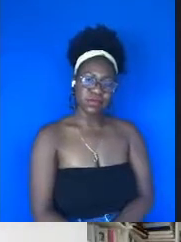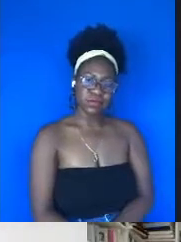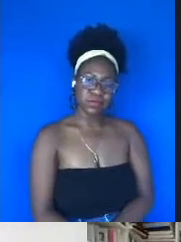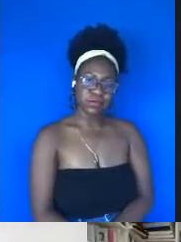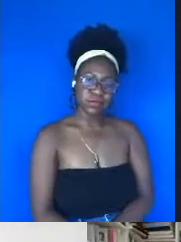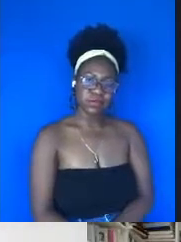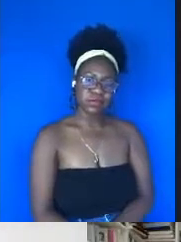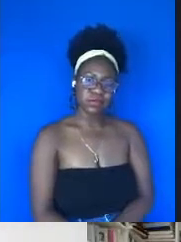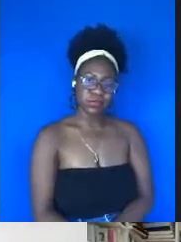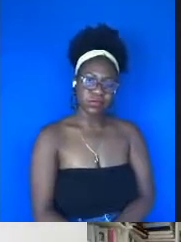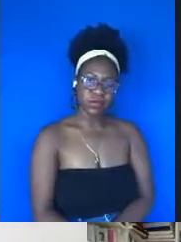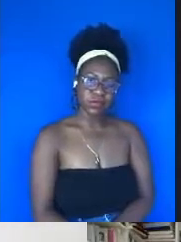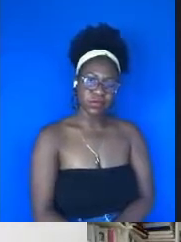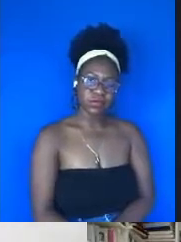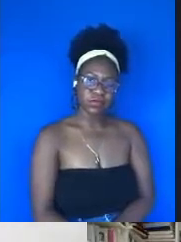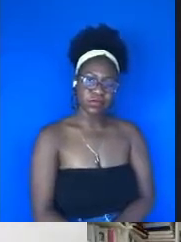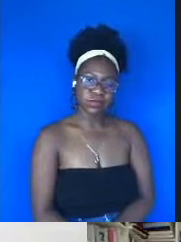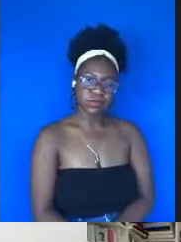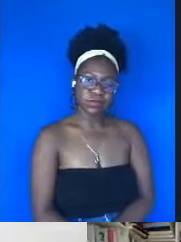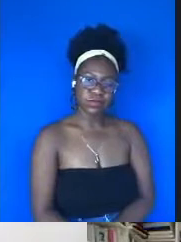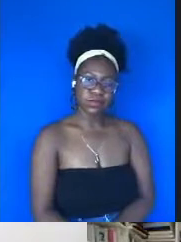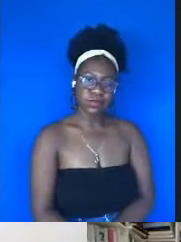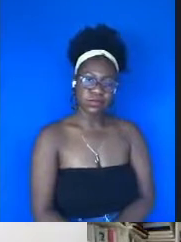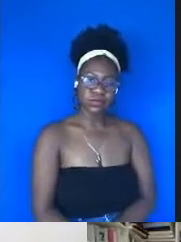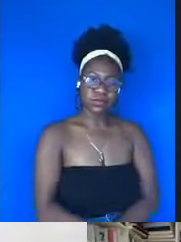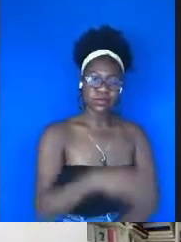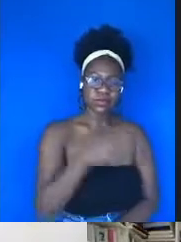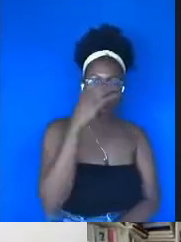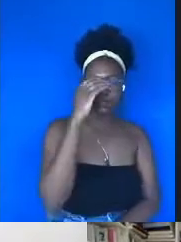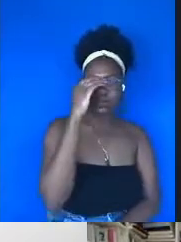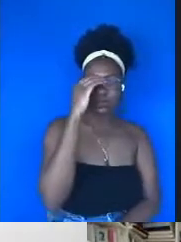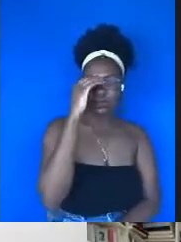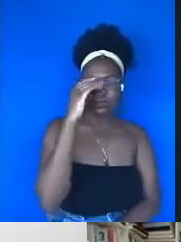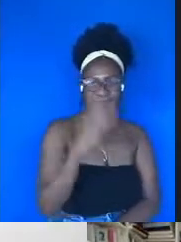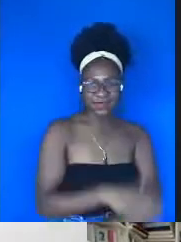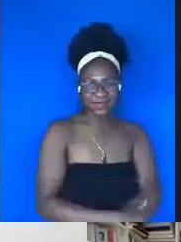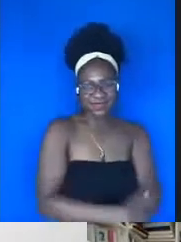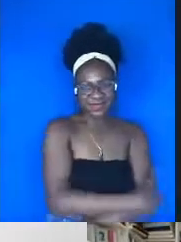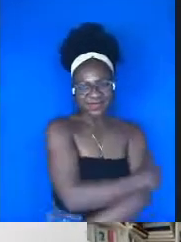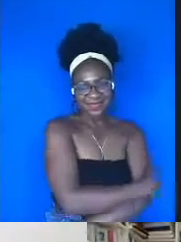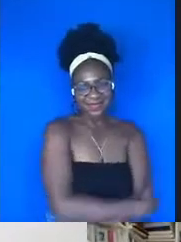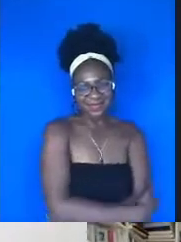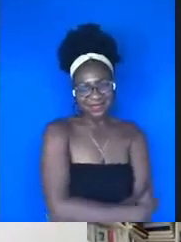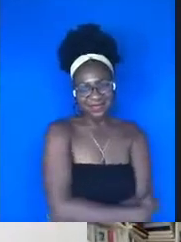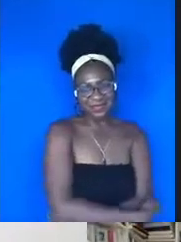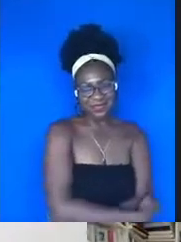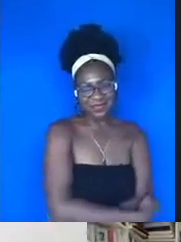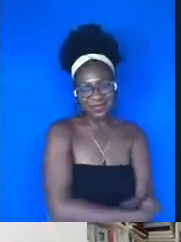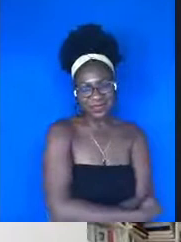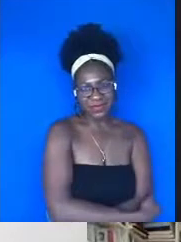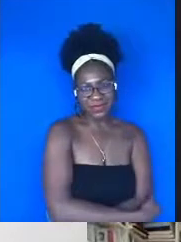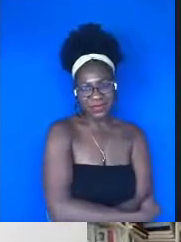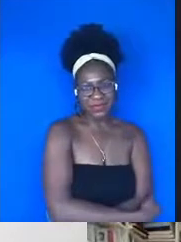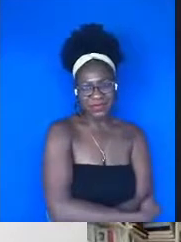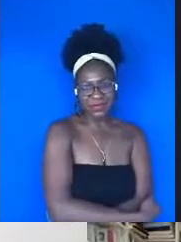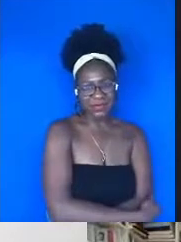So I don't know. I don't think he knew anything about it. Shakespeare didn't understand women, so he would never